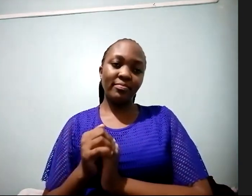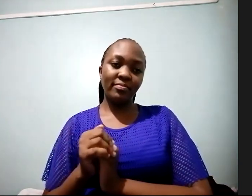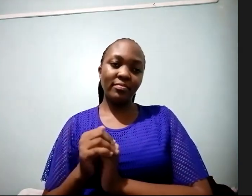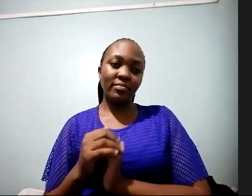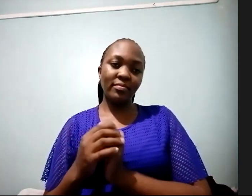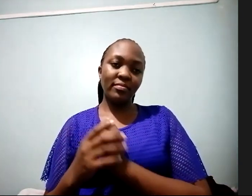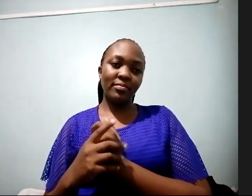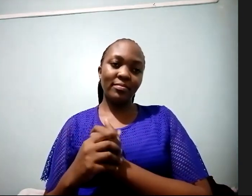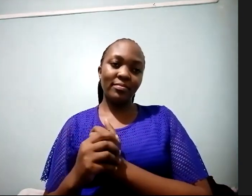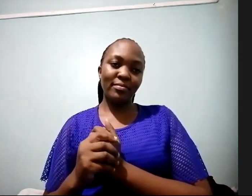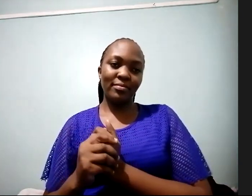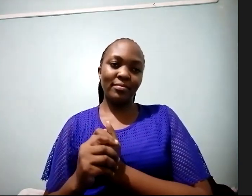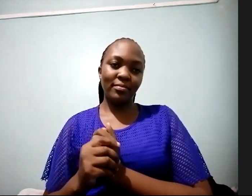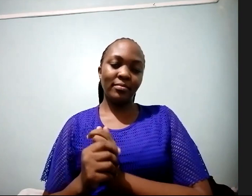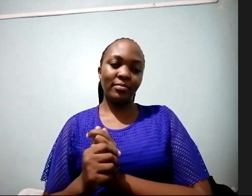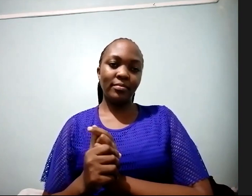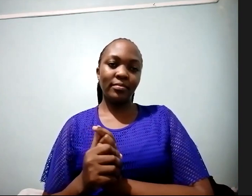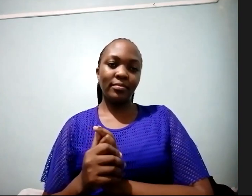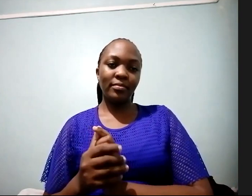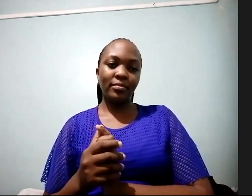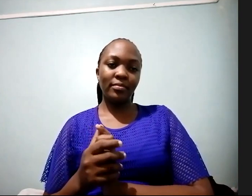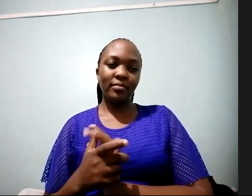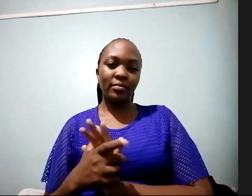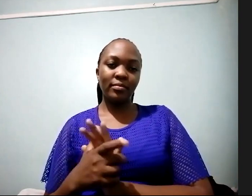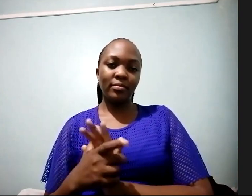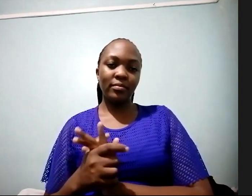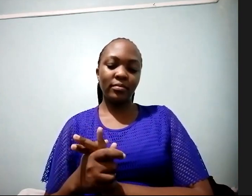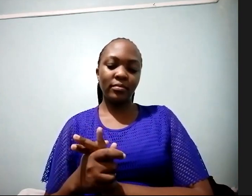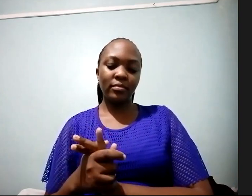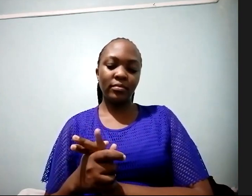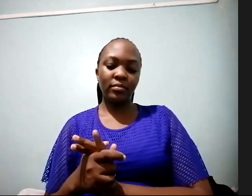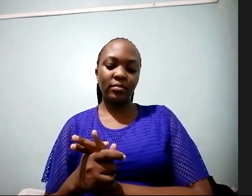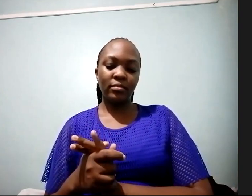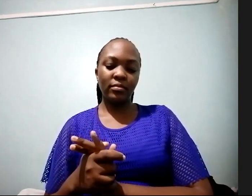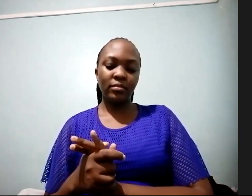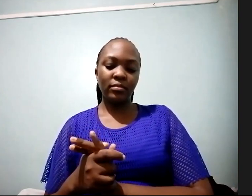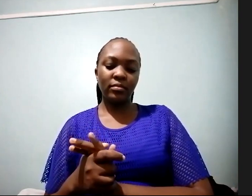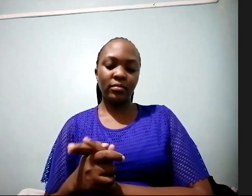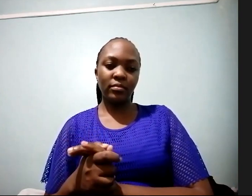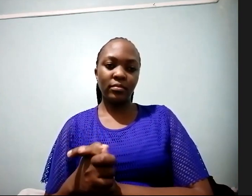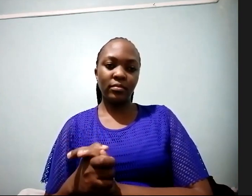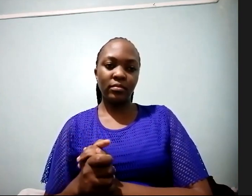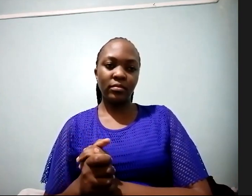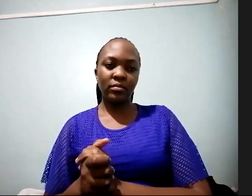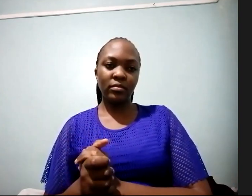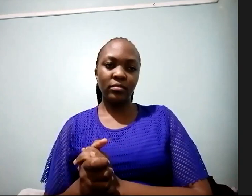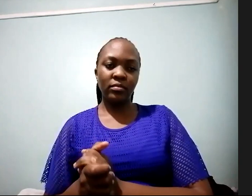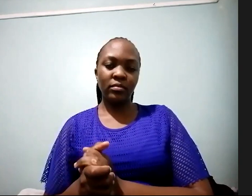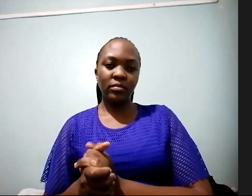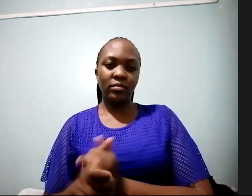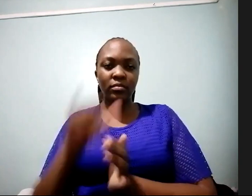Lynn. Yes, Farah. Josie, can you hear us now?